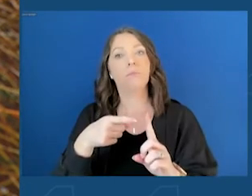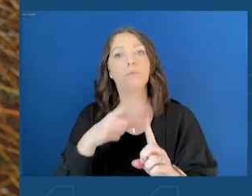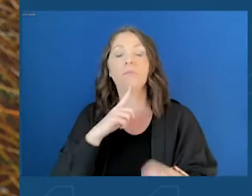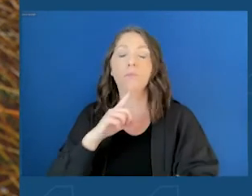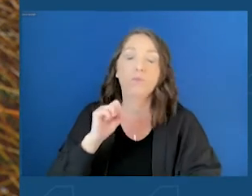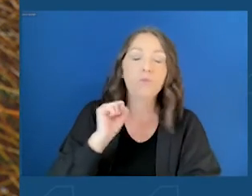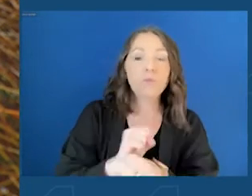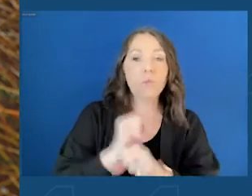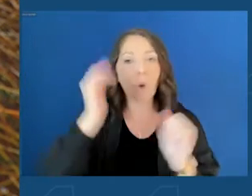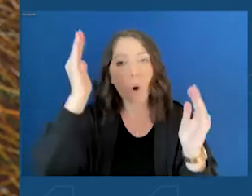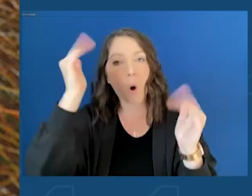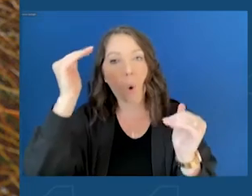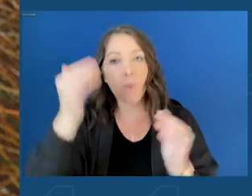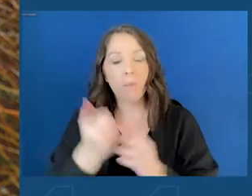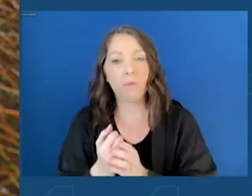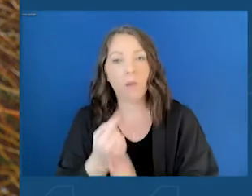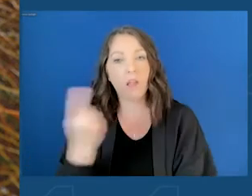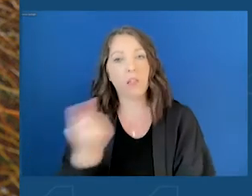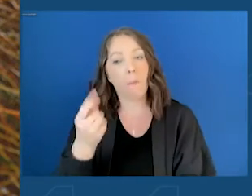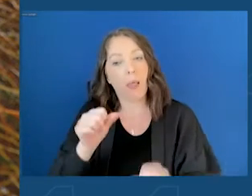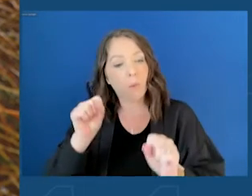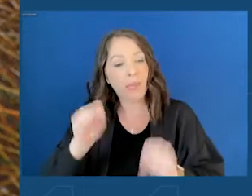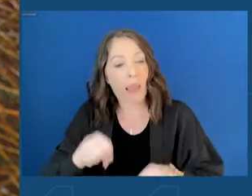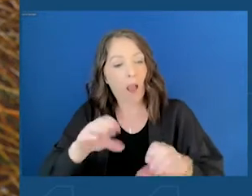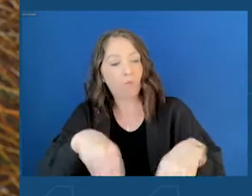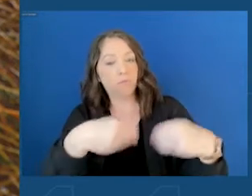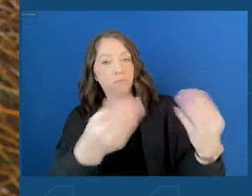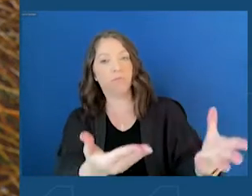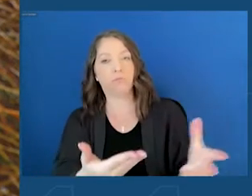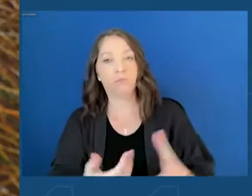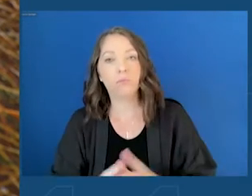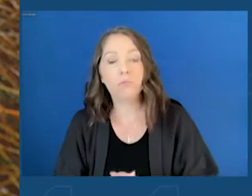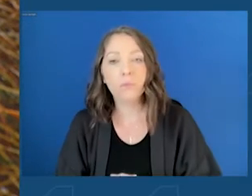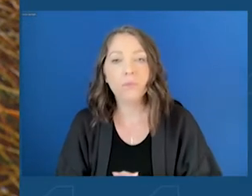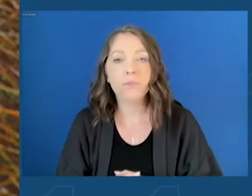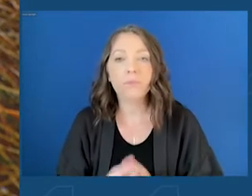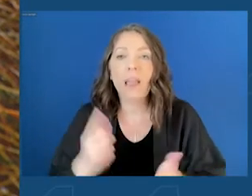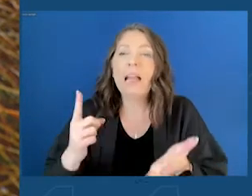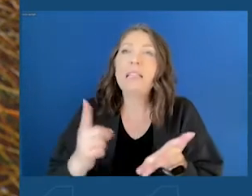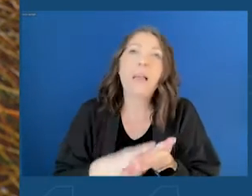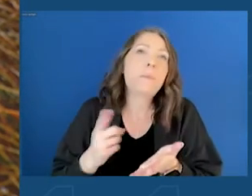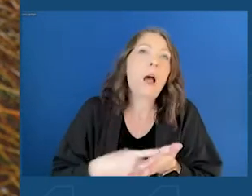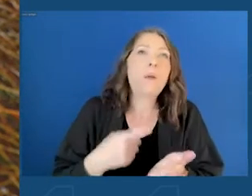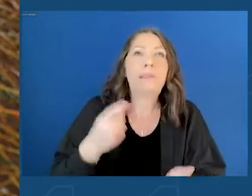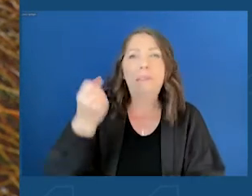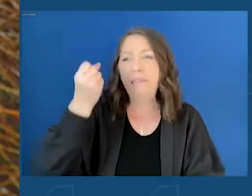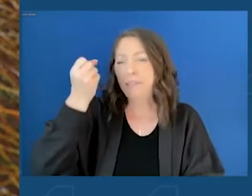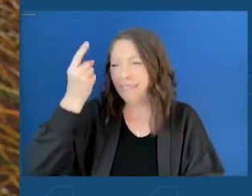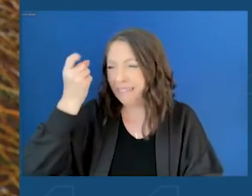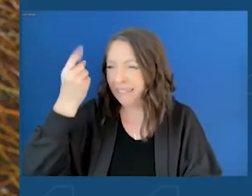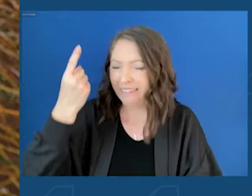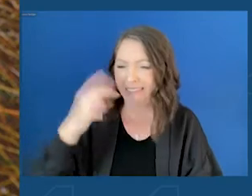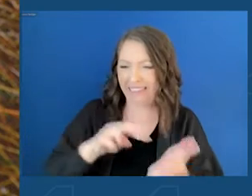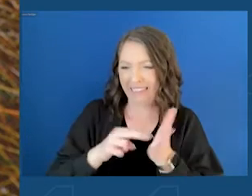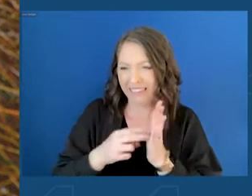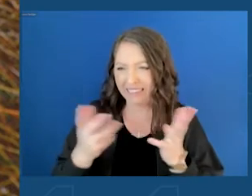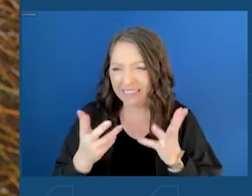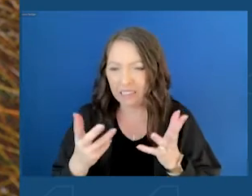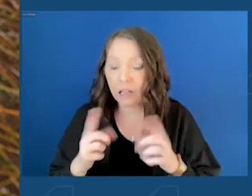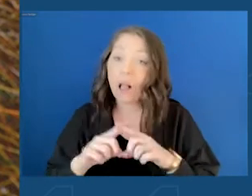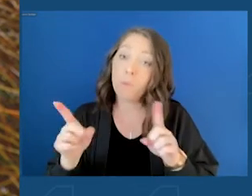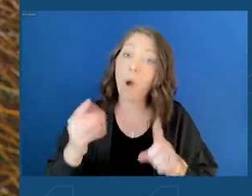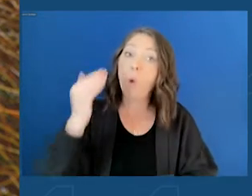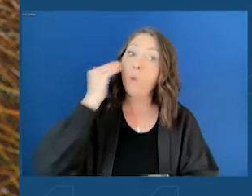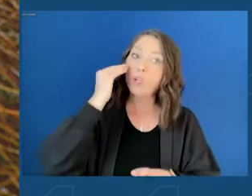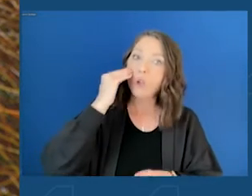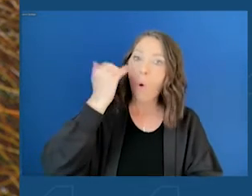something that can be delivered. And sometimes we don't understand what that means, but we know very clearly what the absence